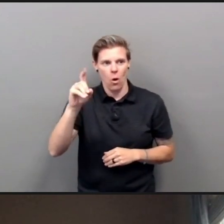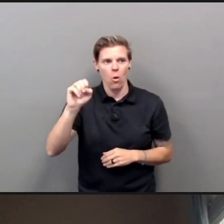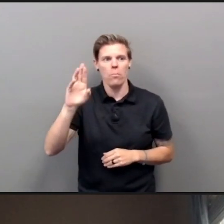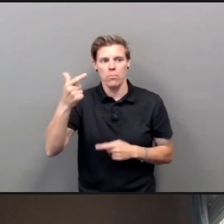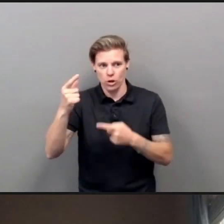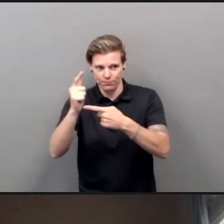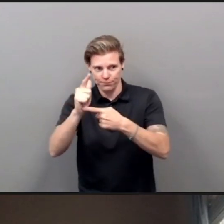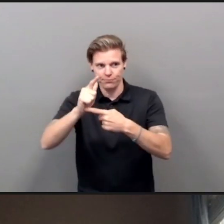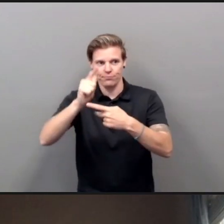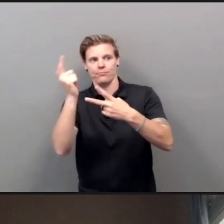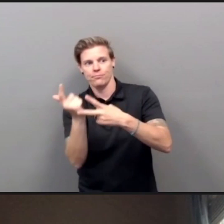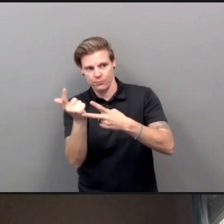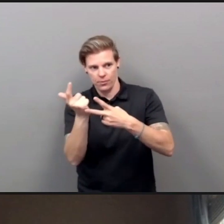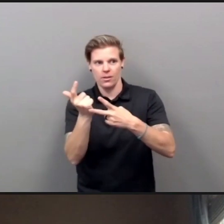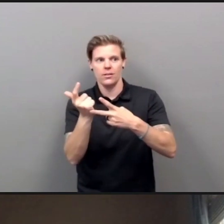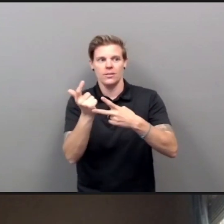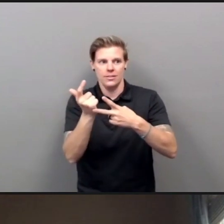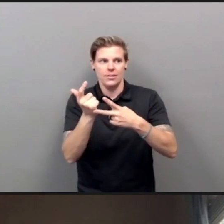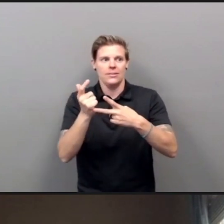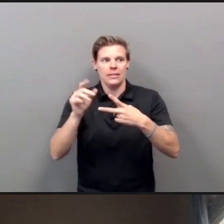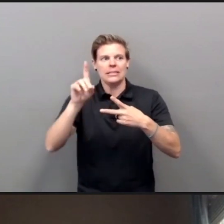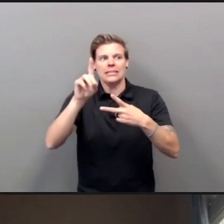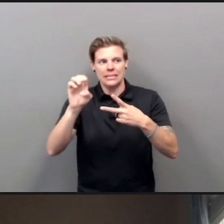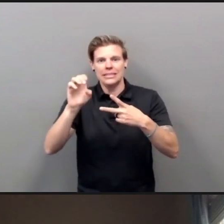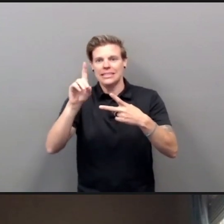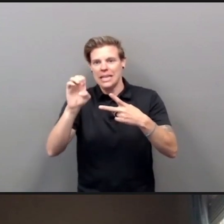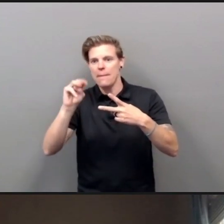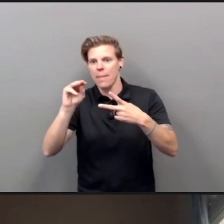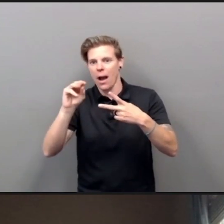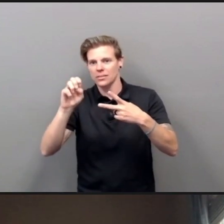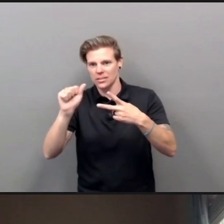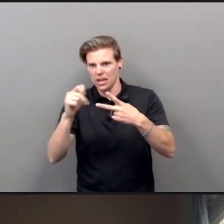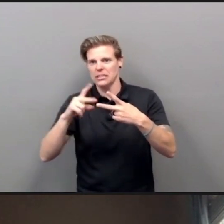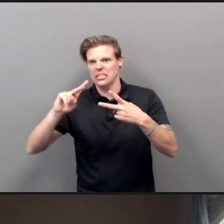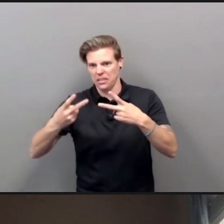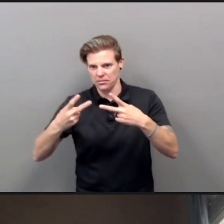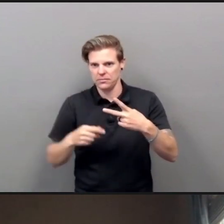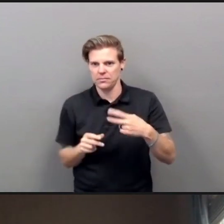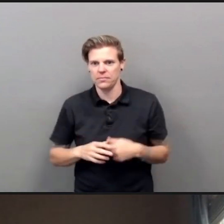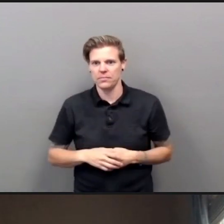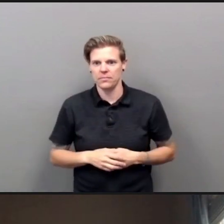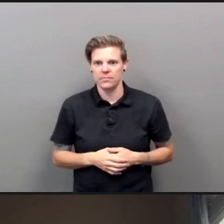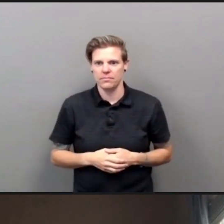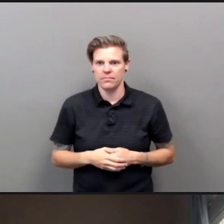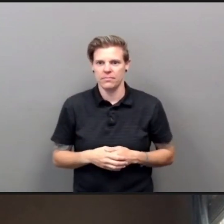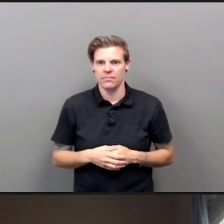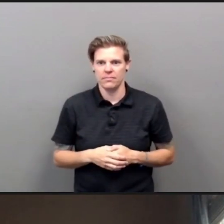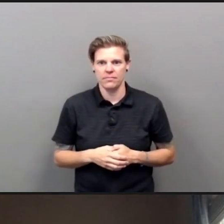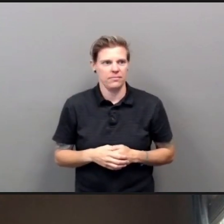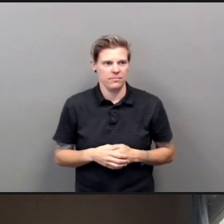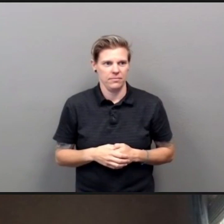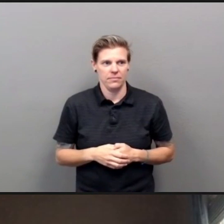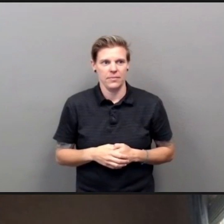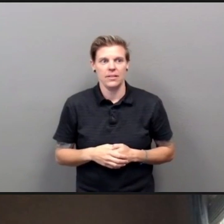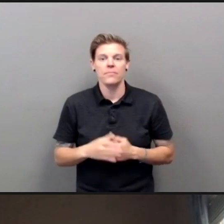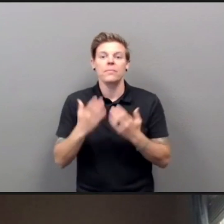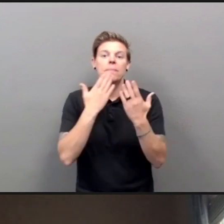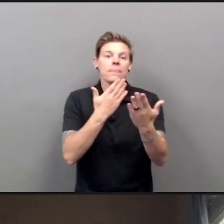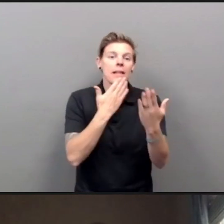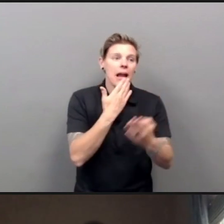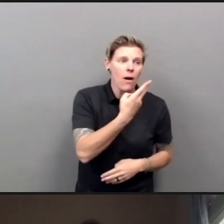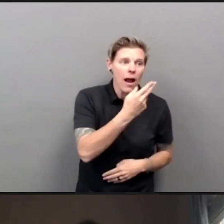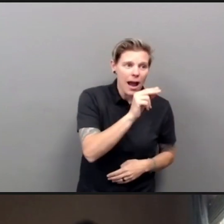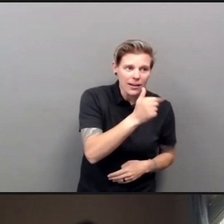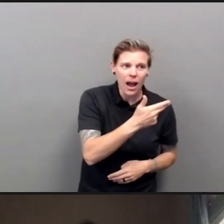Griswold. Julia, you should be unmuted and able to ask your question. Thank you, Hannah, and thank you, everyone. This is Julia Goldberg with the Santa Fe